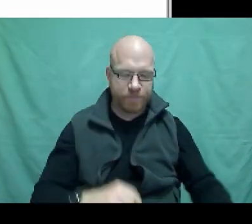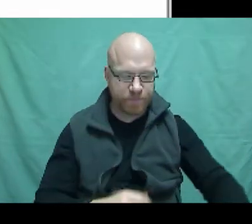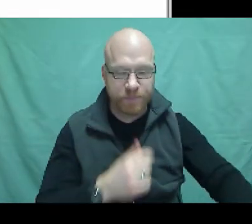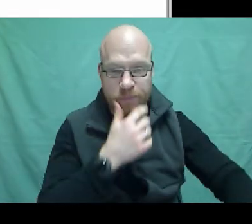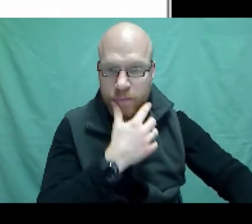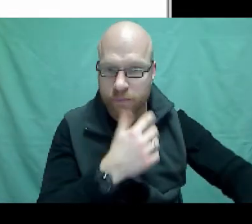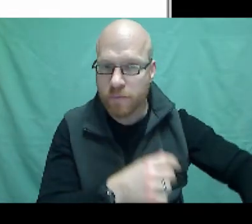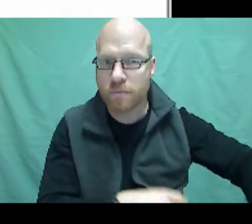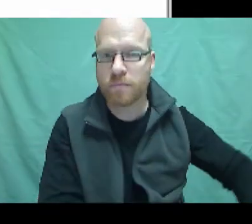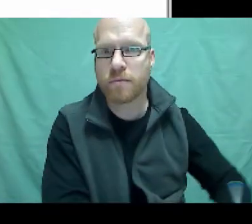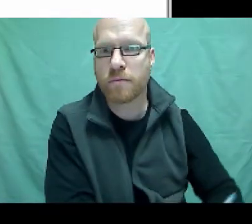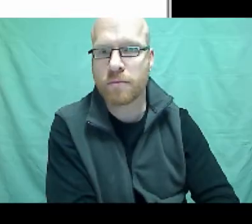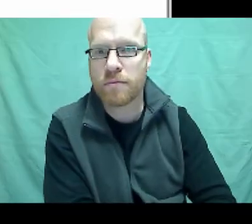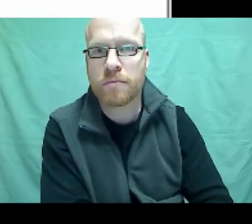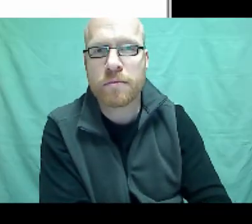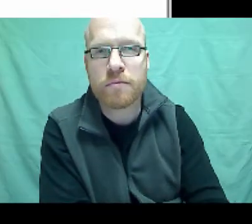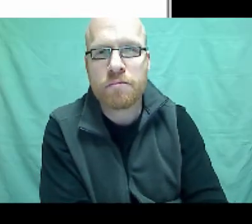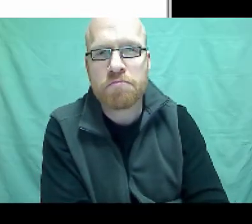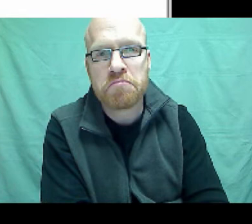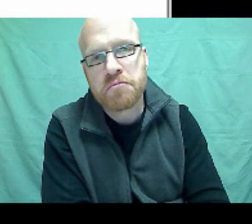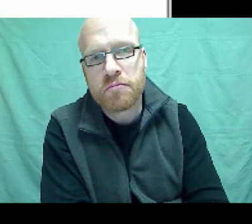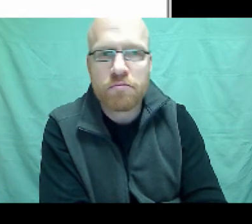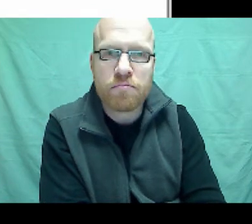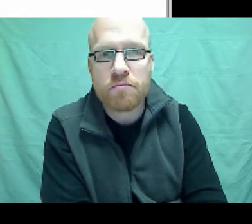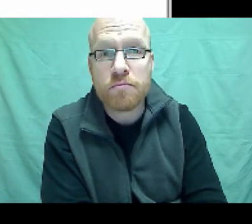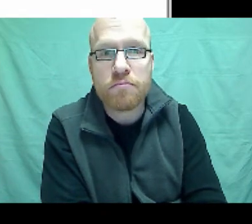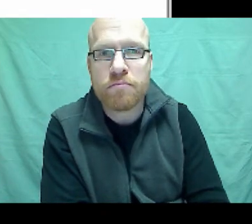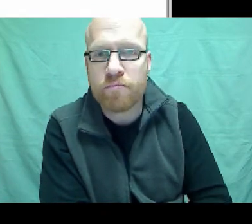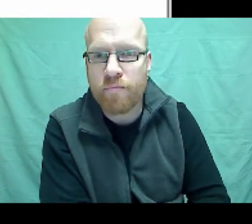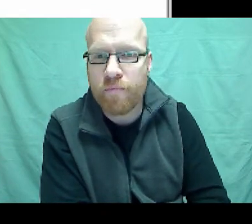this. Now we'll look at our last example, C.